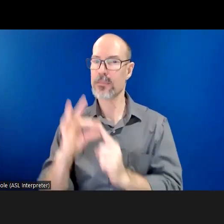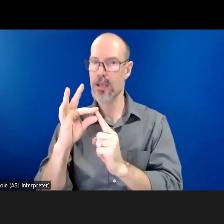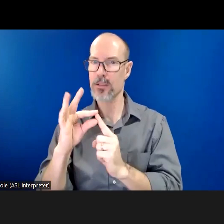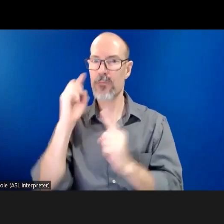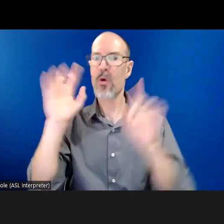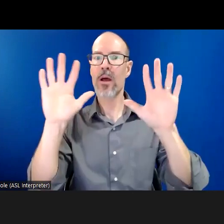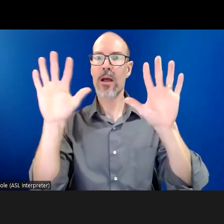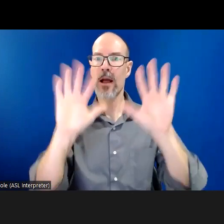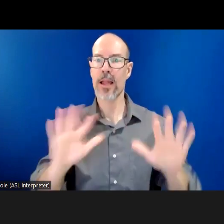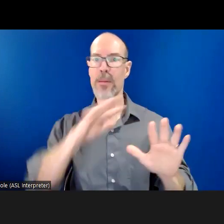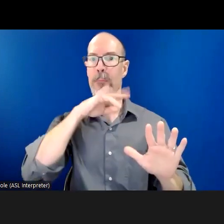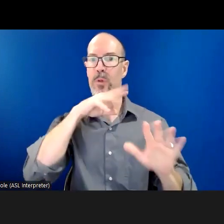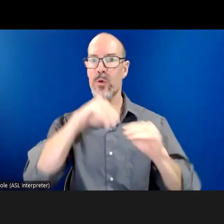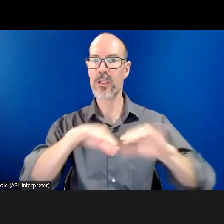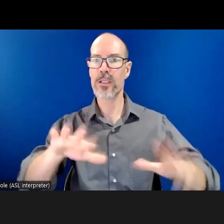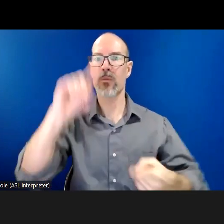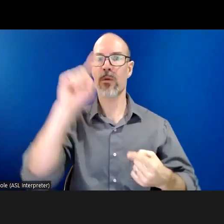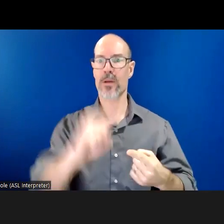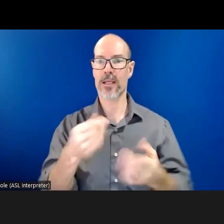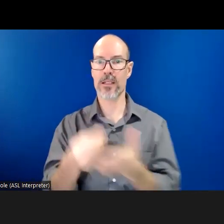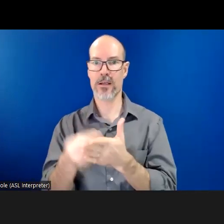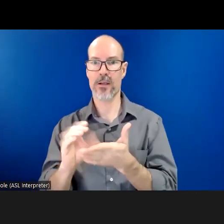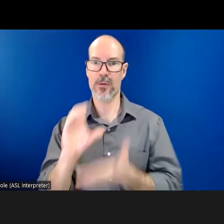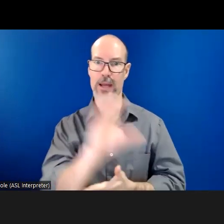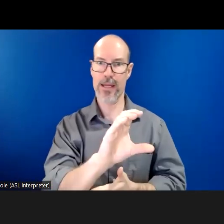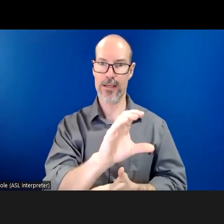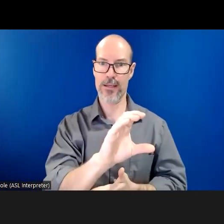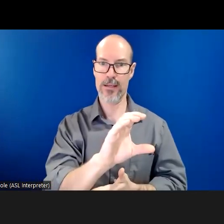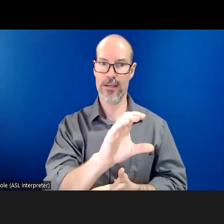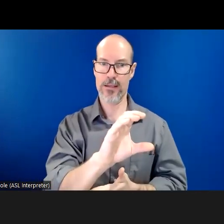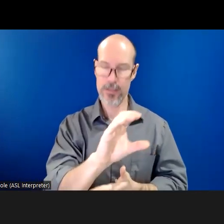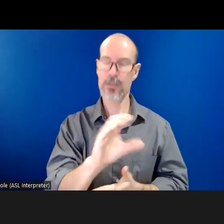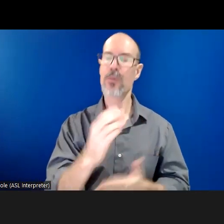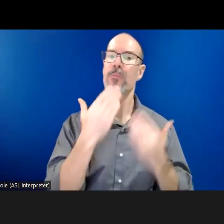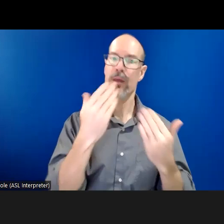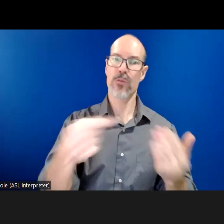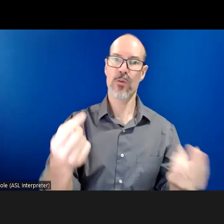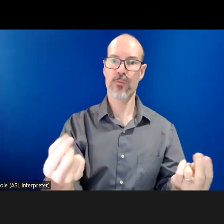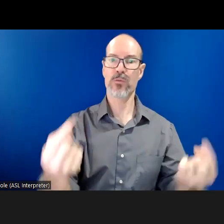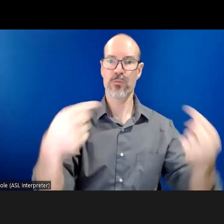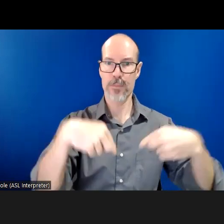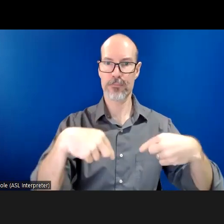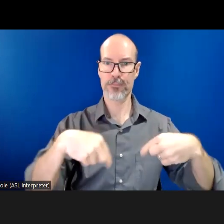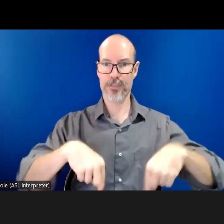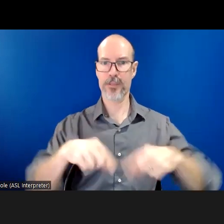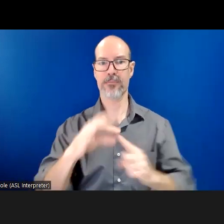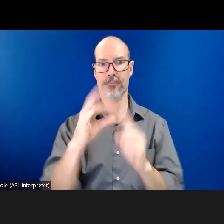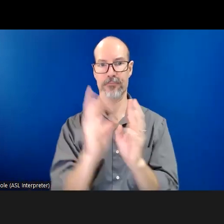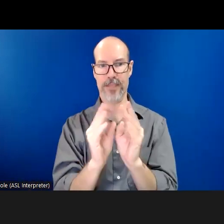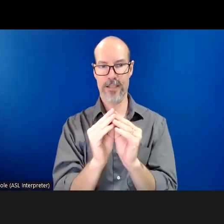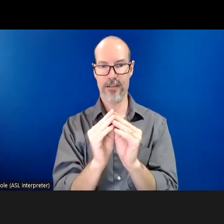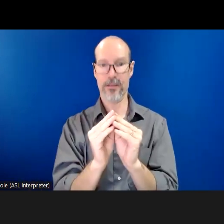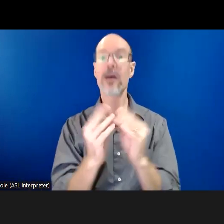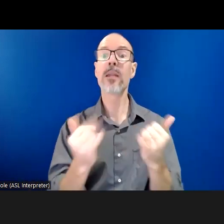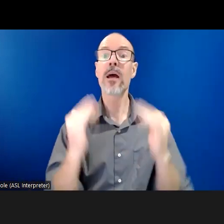Pollution Reduction Grant. So really appreciate folks hopping on. And so now we can go